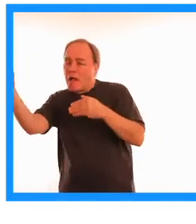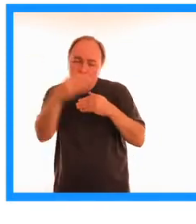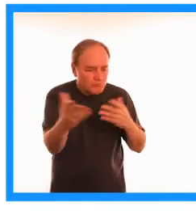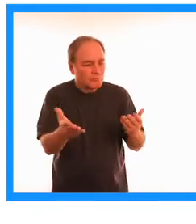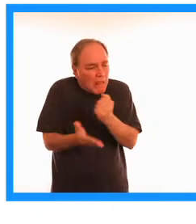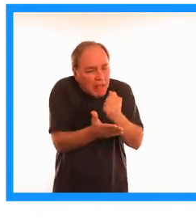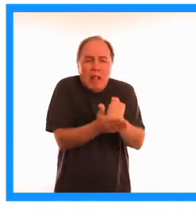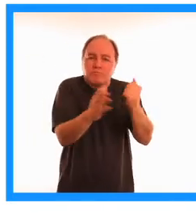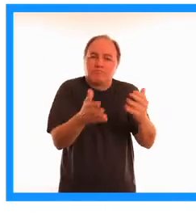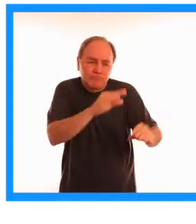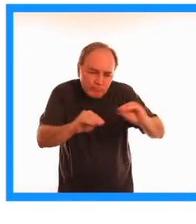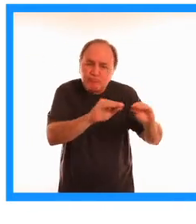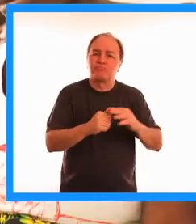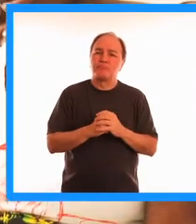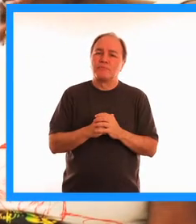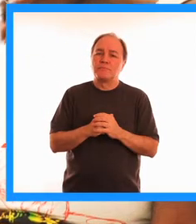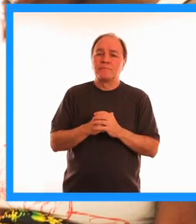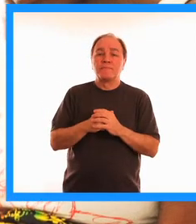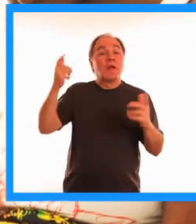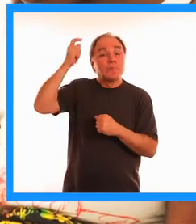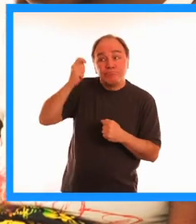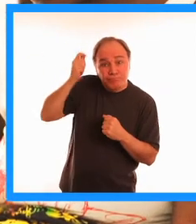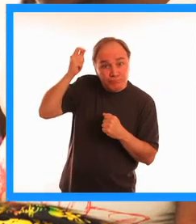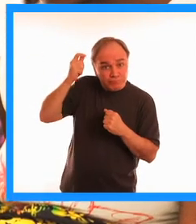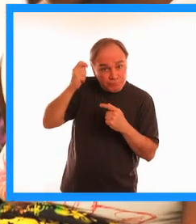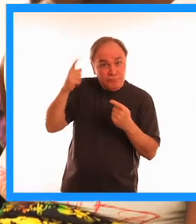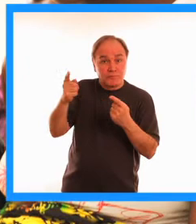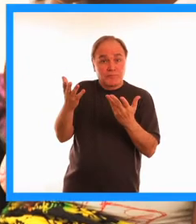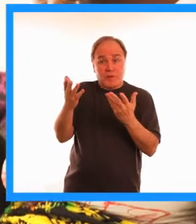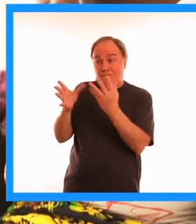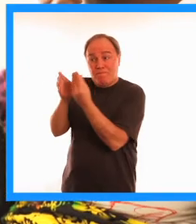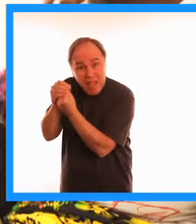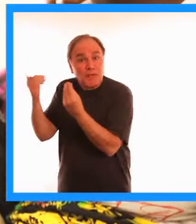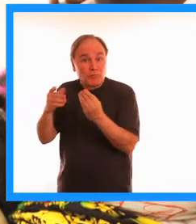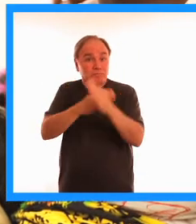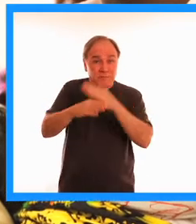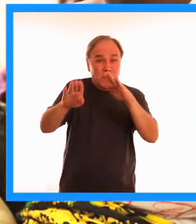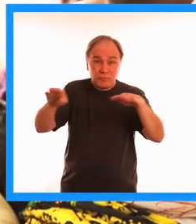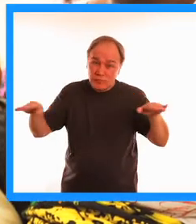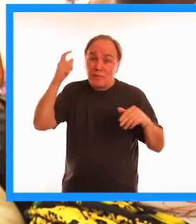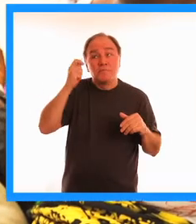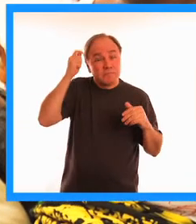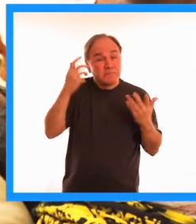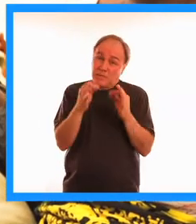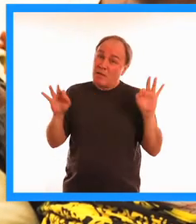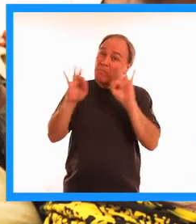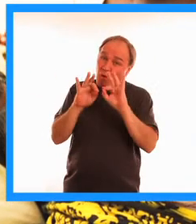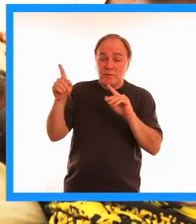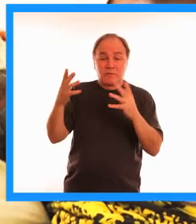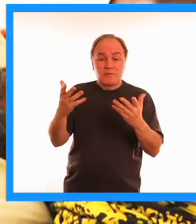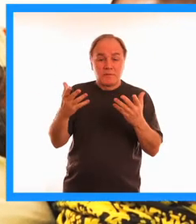income countries are building on promising results. Routine monitoring and evaluation will be essential to make sure these programs achieve